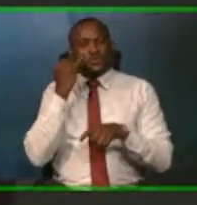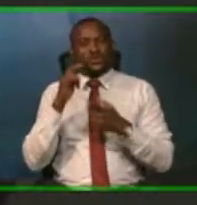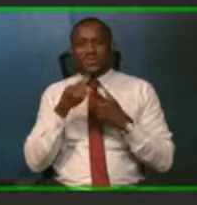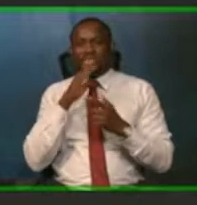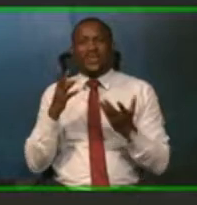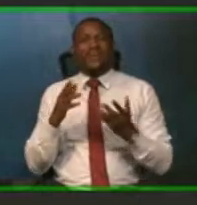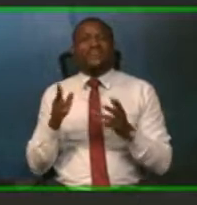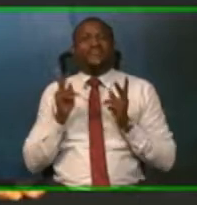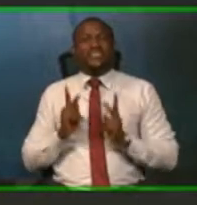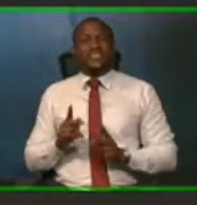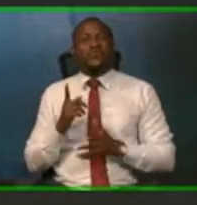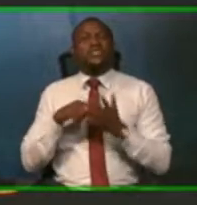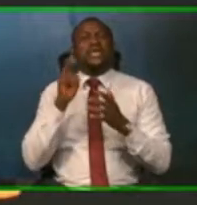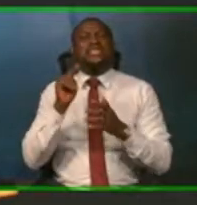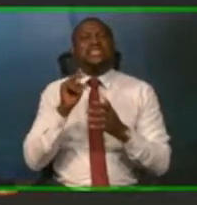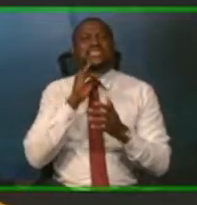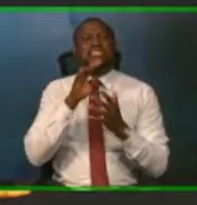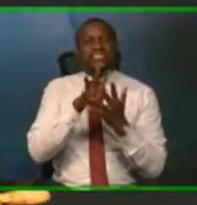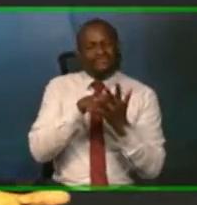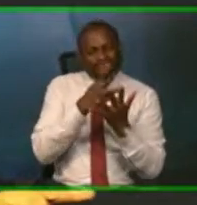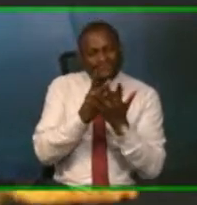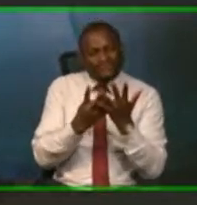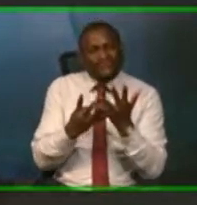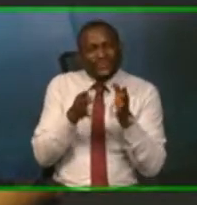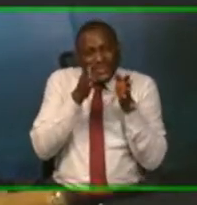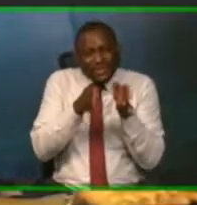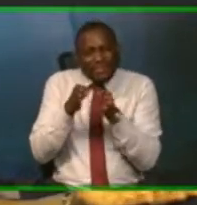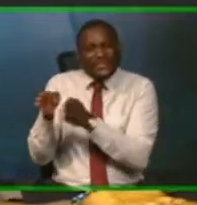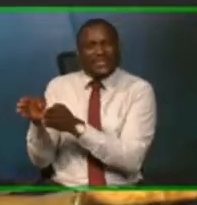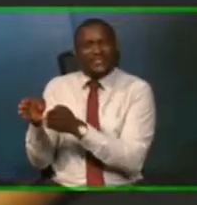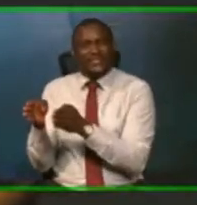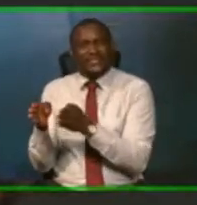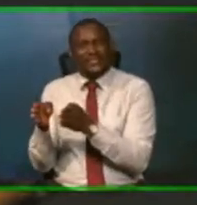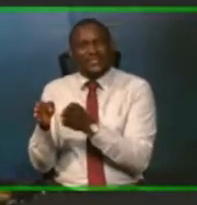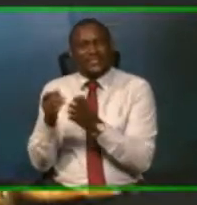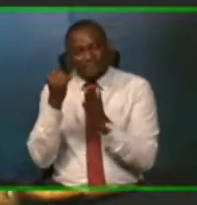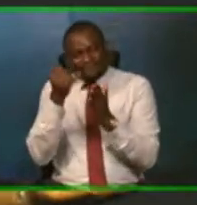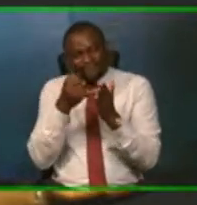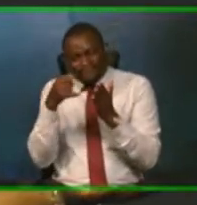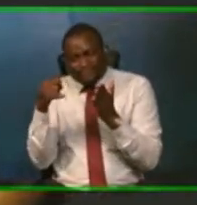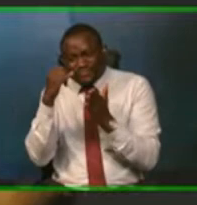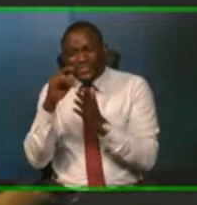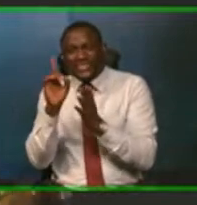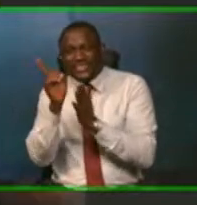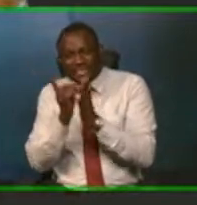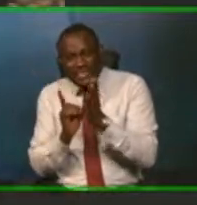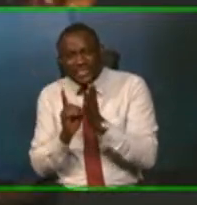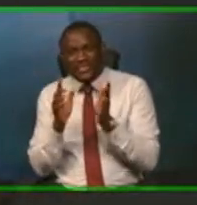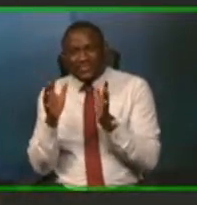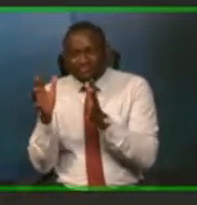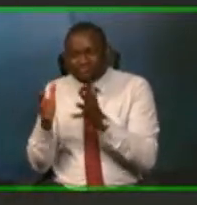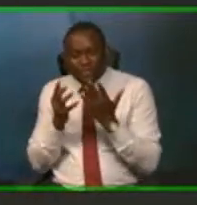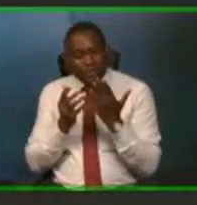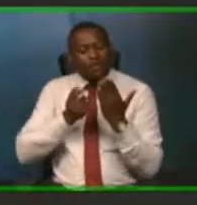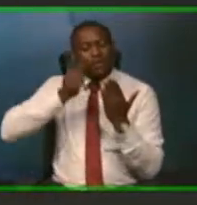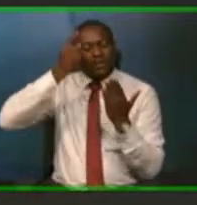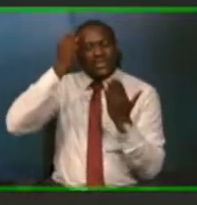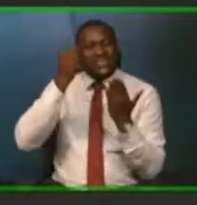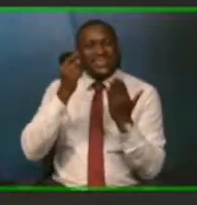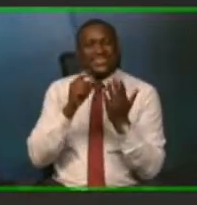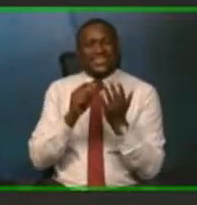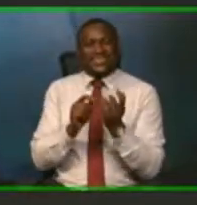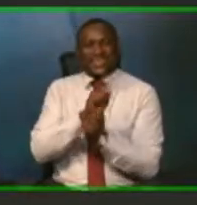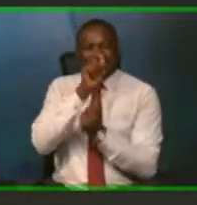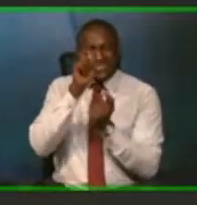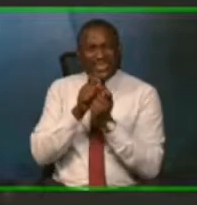need is the pattern. The pattern can, with exactitude and precision, grant me the understanding,